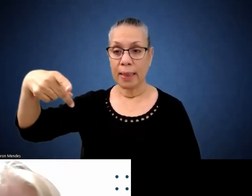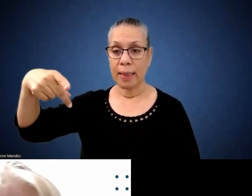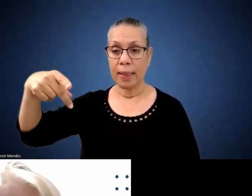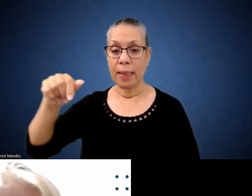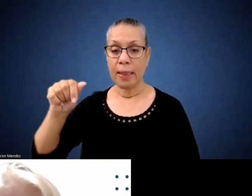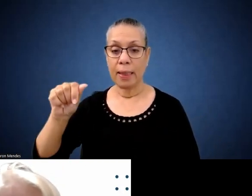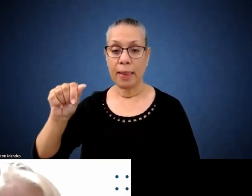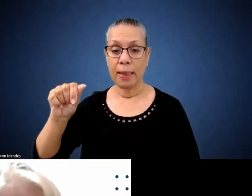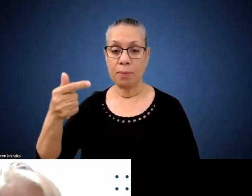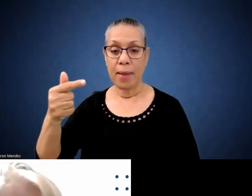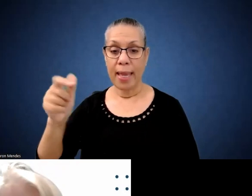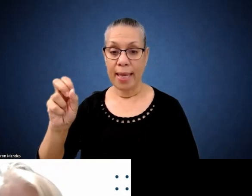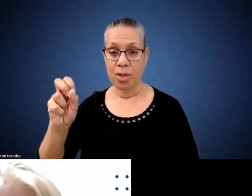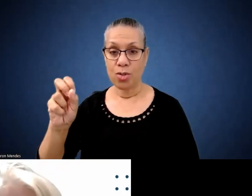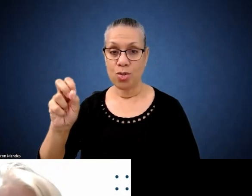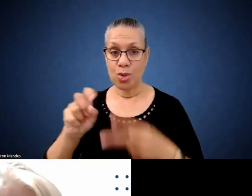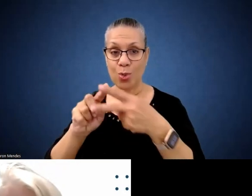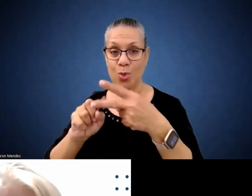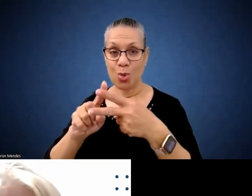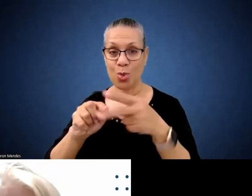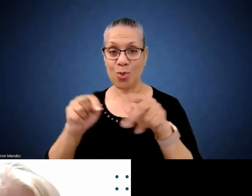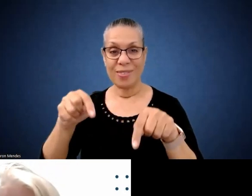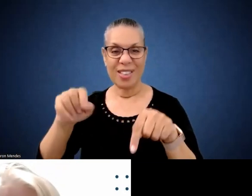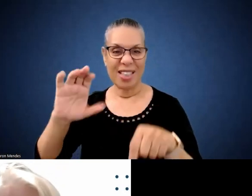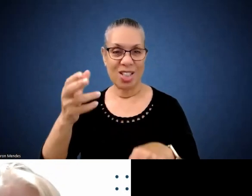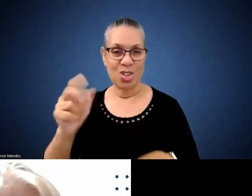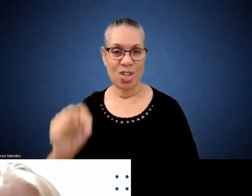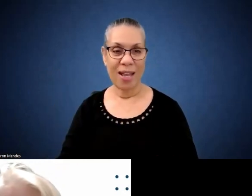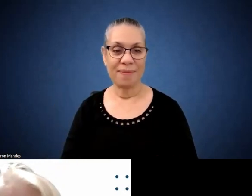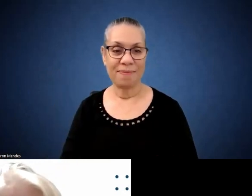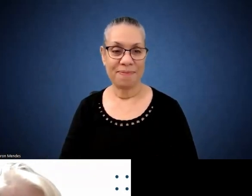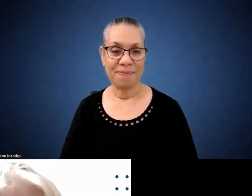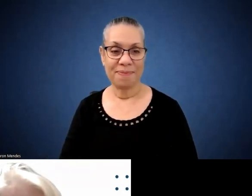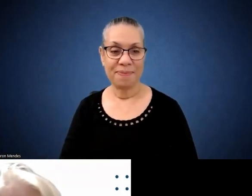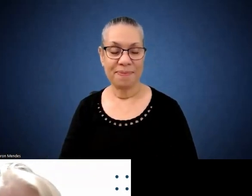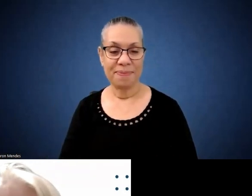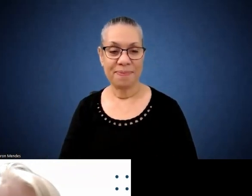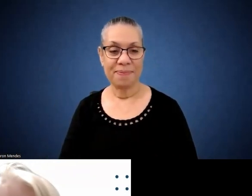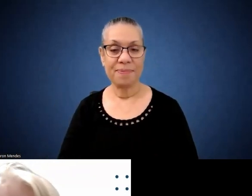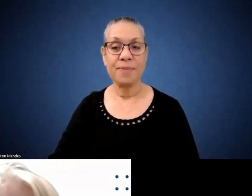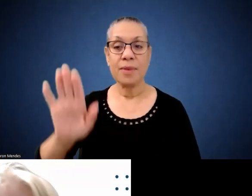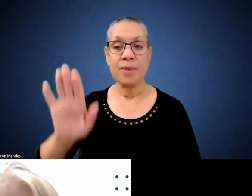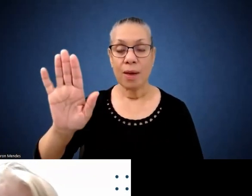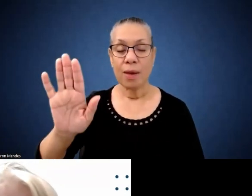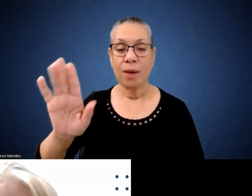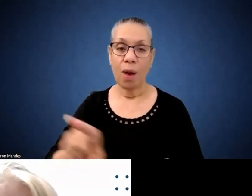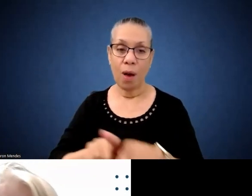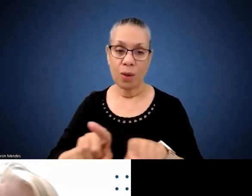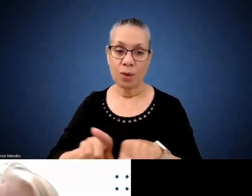Yes, great. Thank you. There is, I just want to call out a